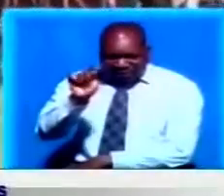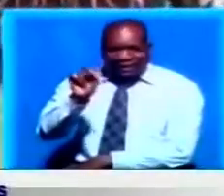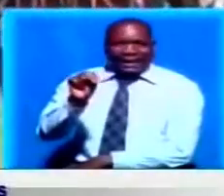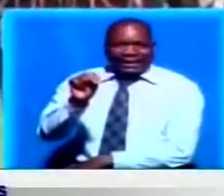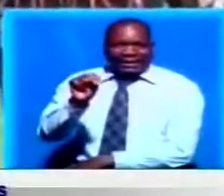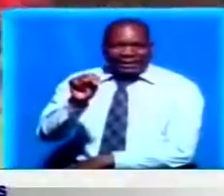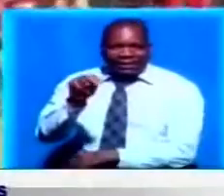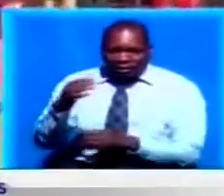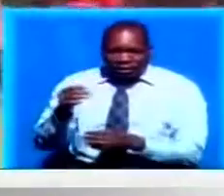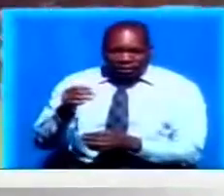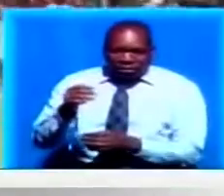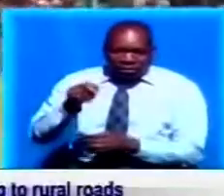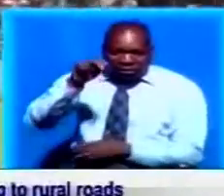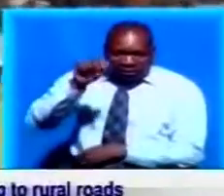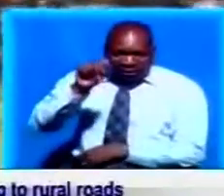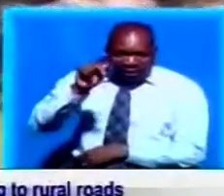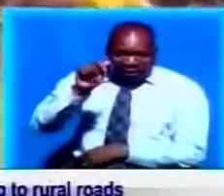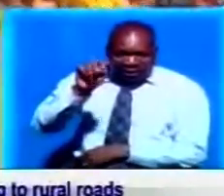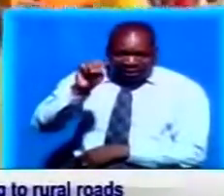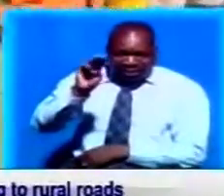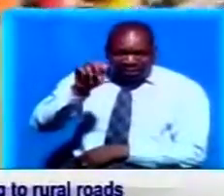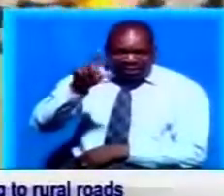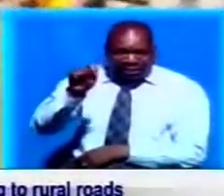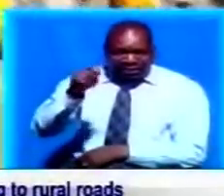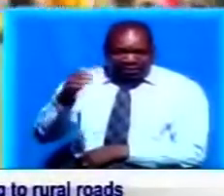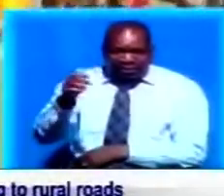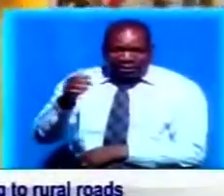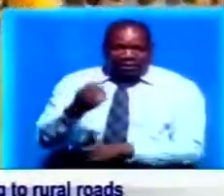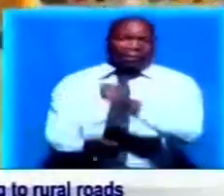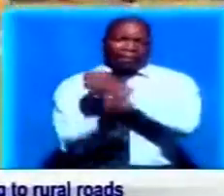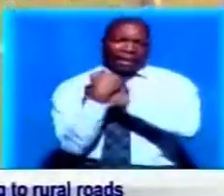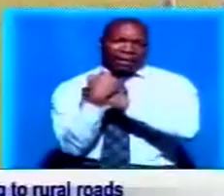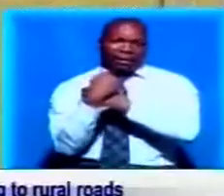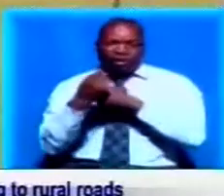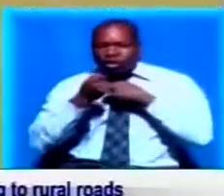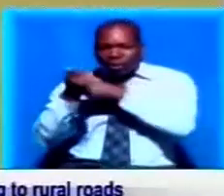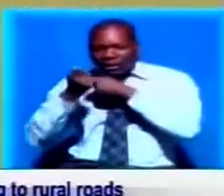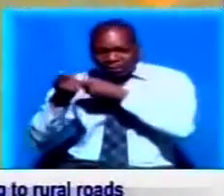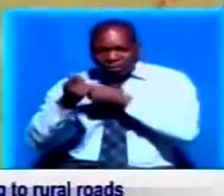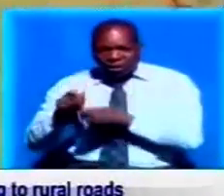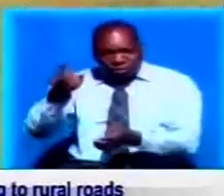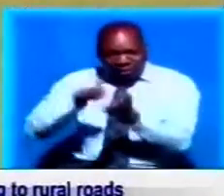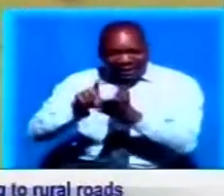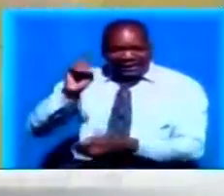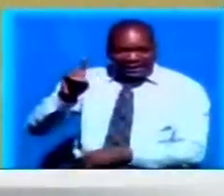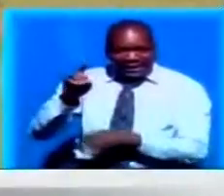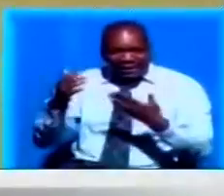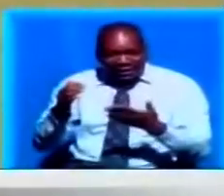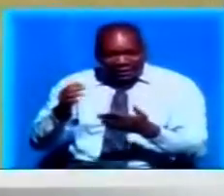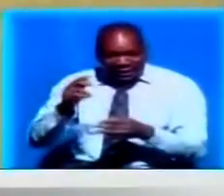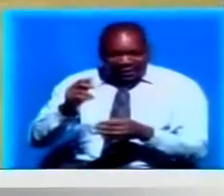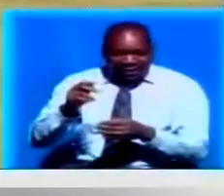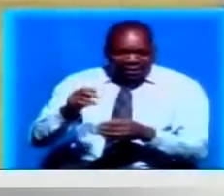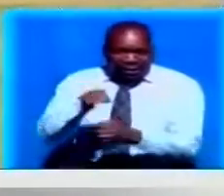Nakambala Leopards lost 1-0 to Lusaka Dynamos in Mazabuka. While in Choma, Kitwe Giants